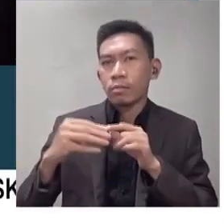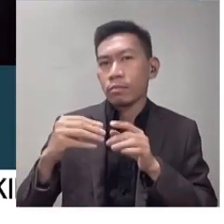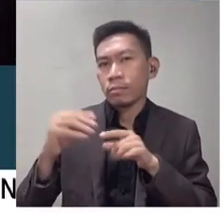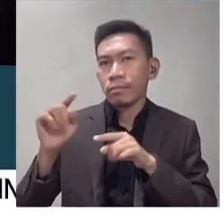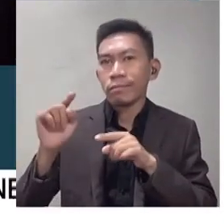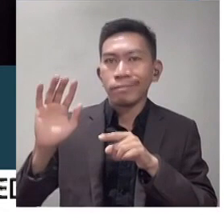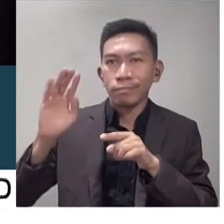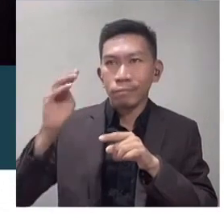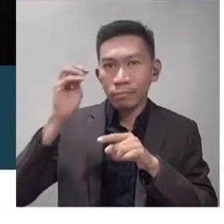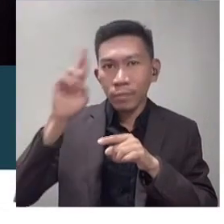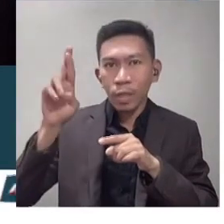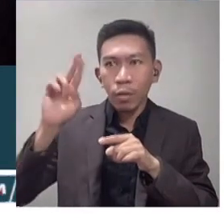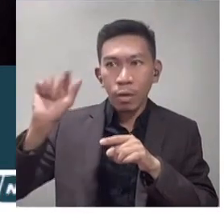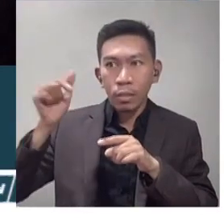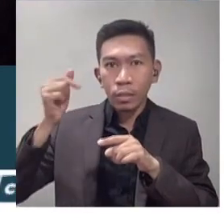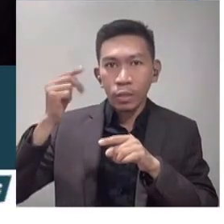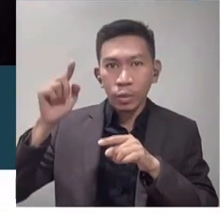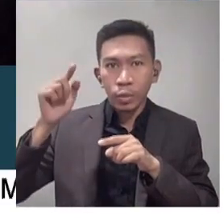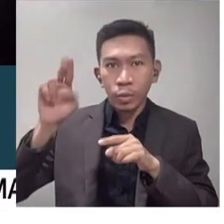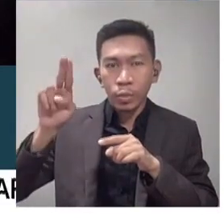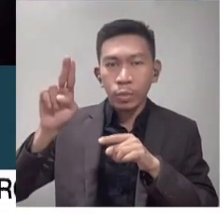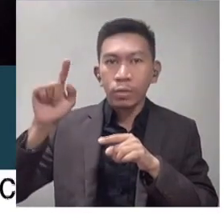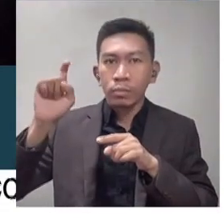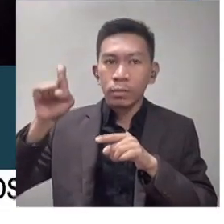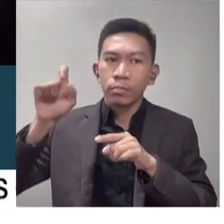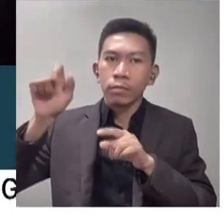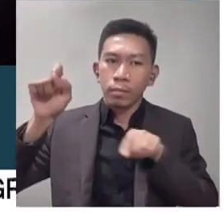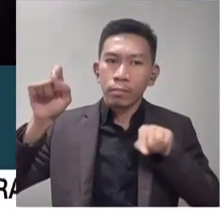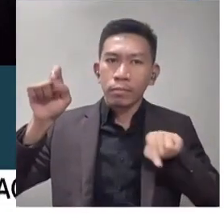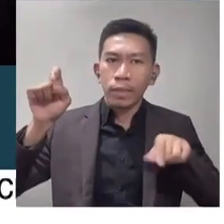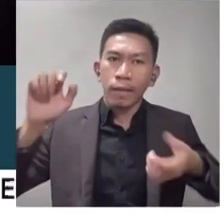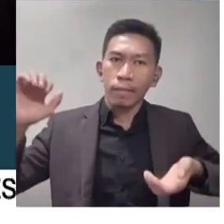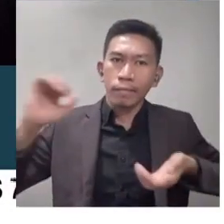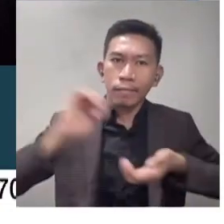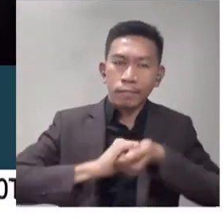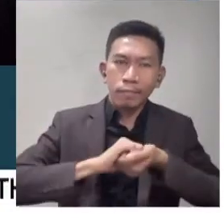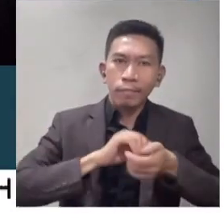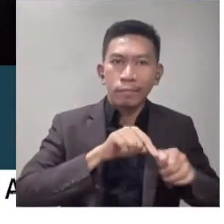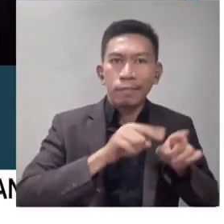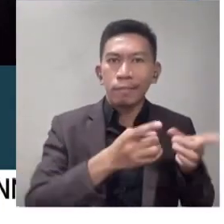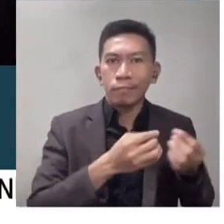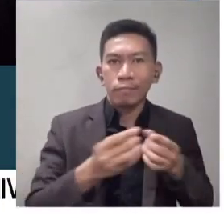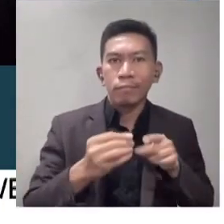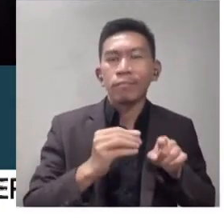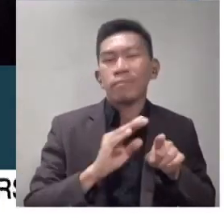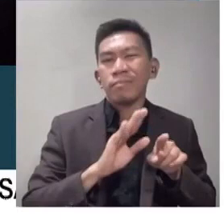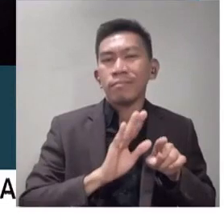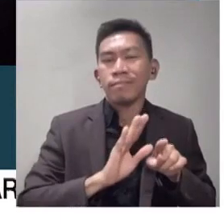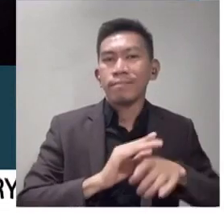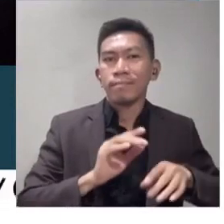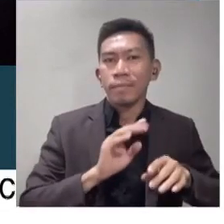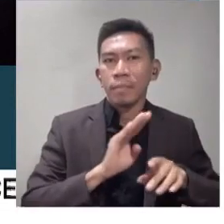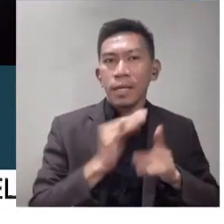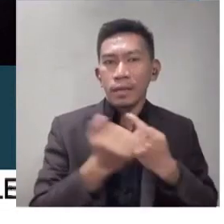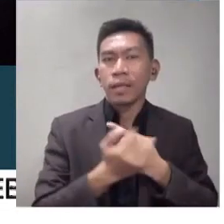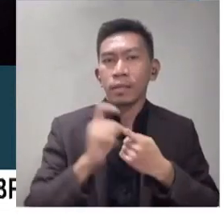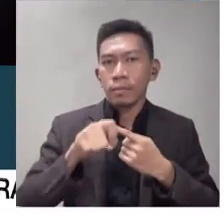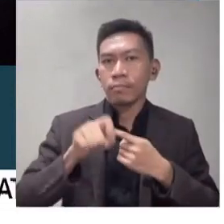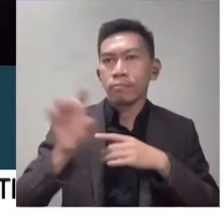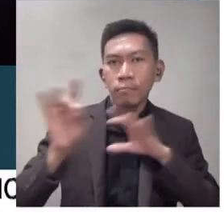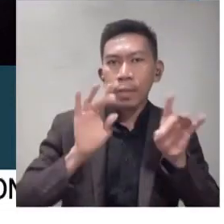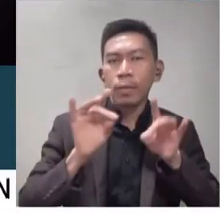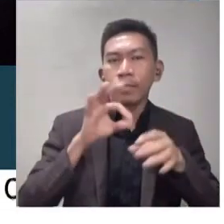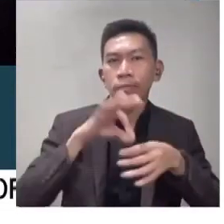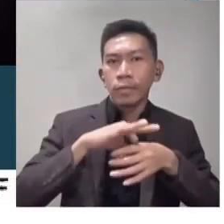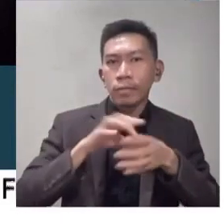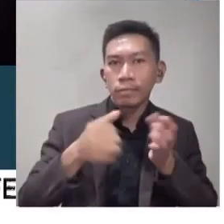barangay level, because they are directly in contact with our constituents. So it is really important that we elect people who we